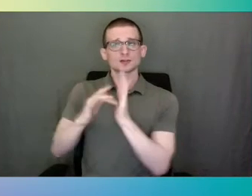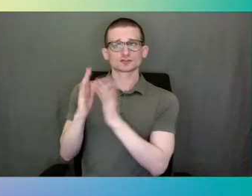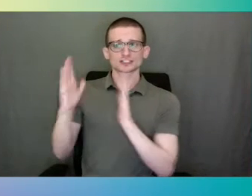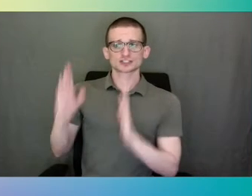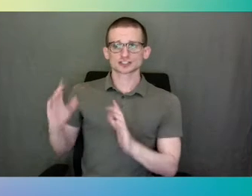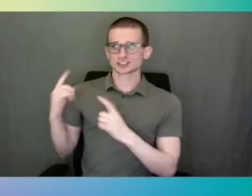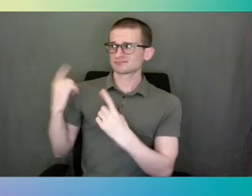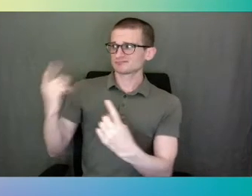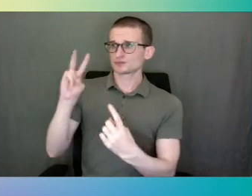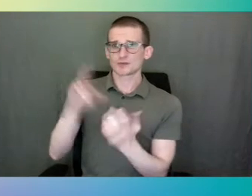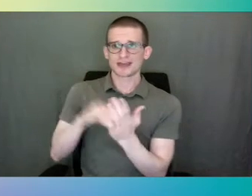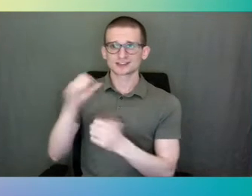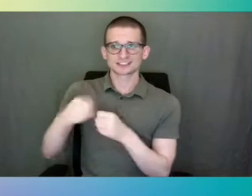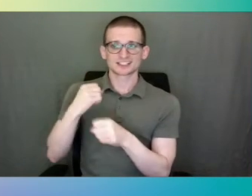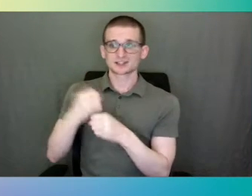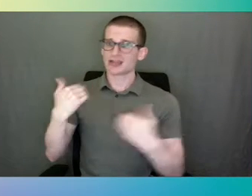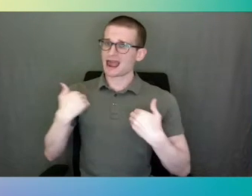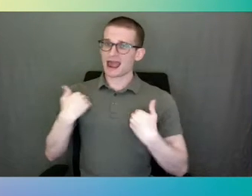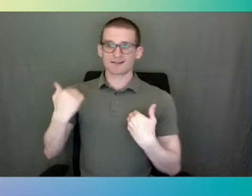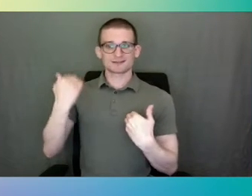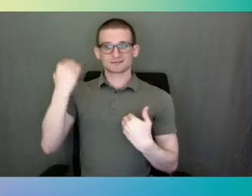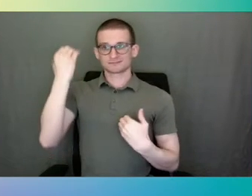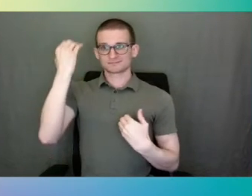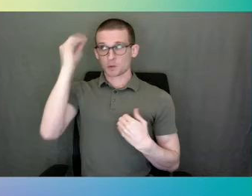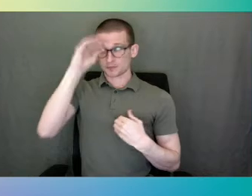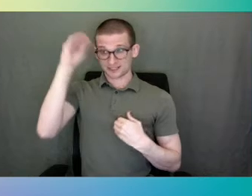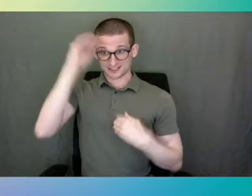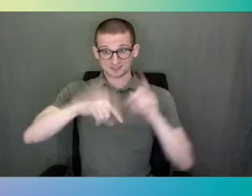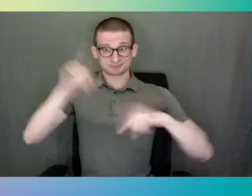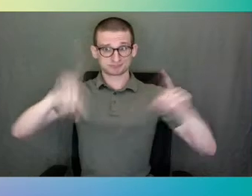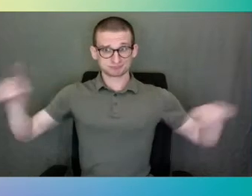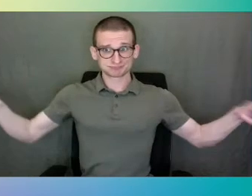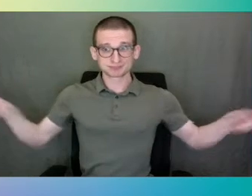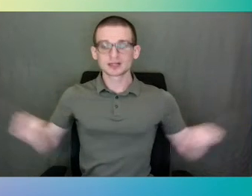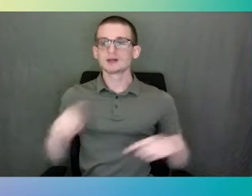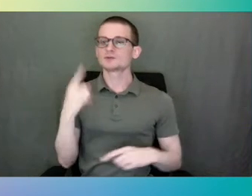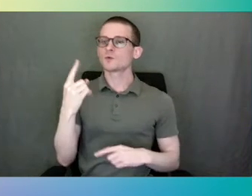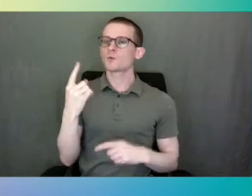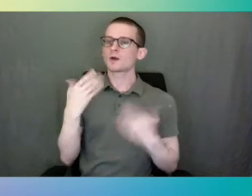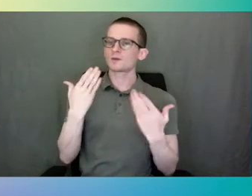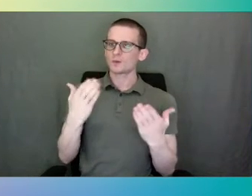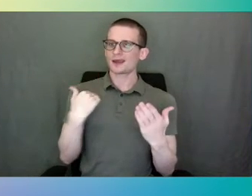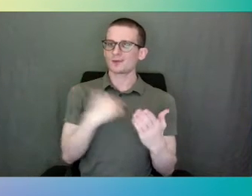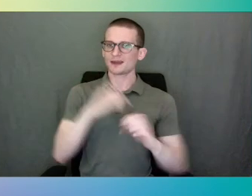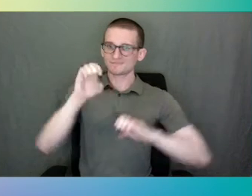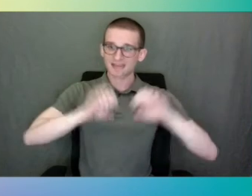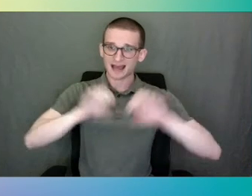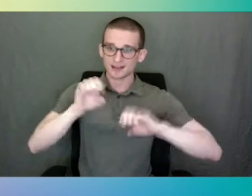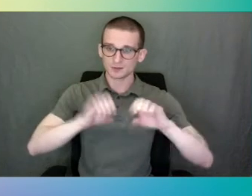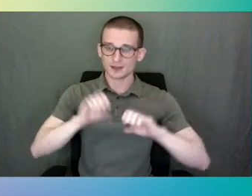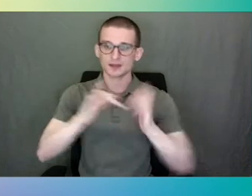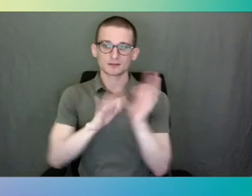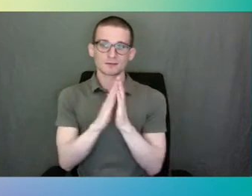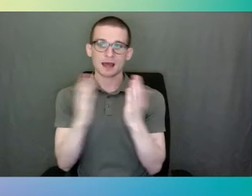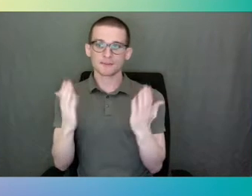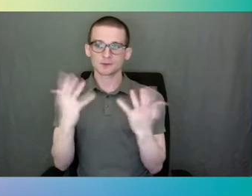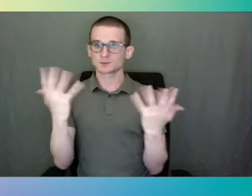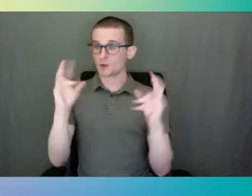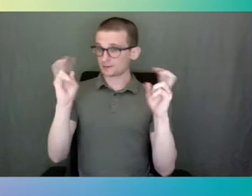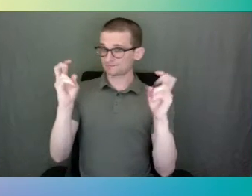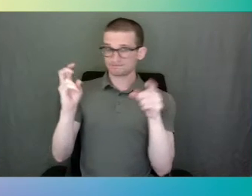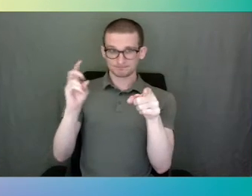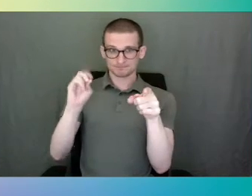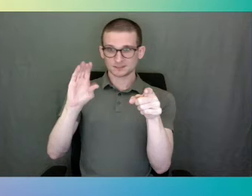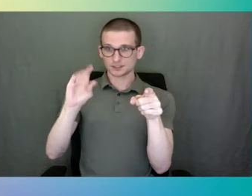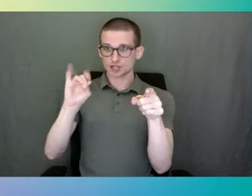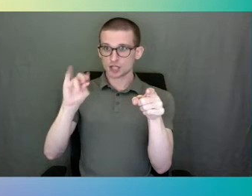years. One of the tools we use to evaluate our view of the Bible is the doctrine of inerrancy. Interestingly enough, the